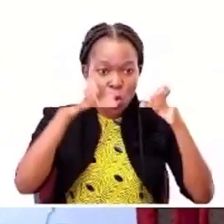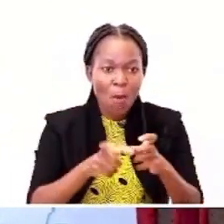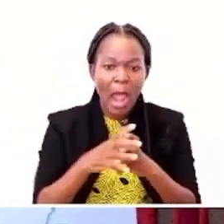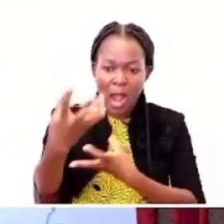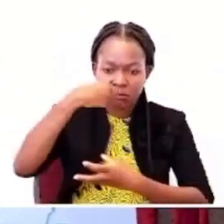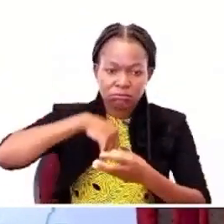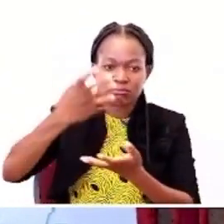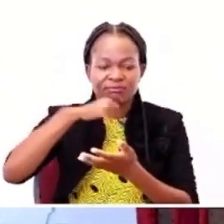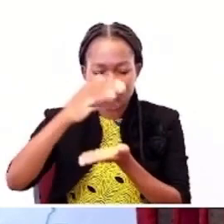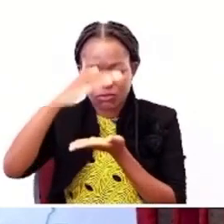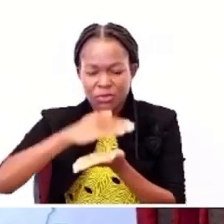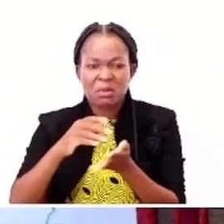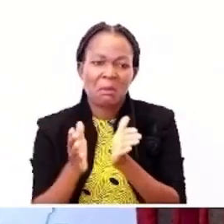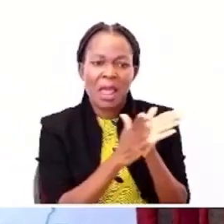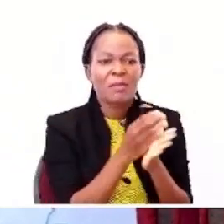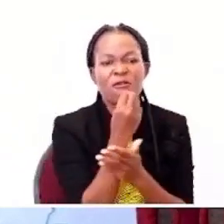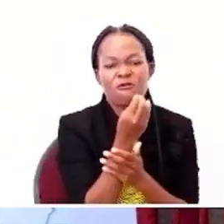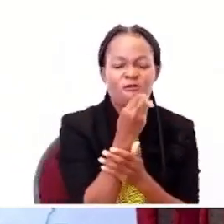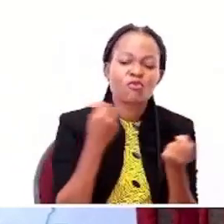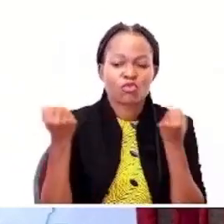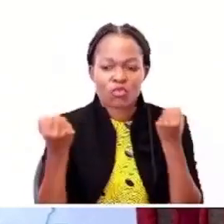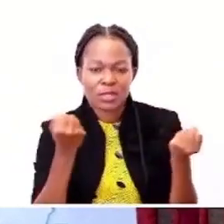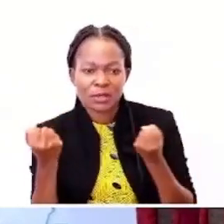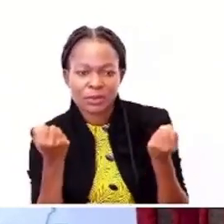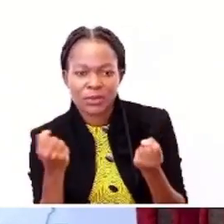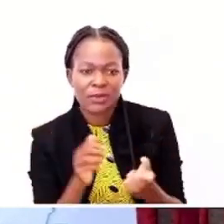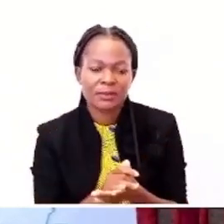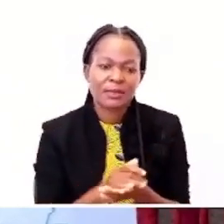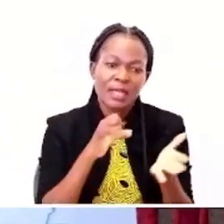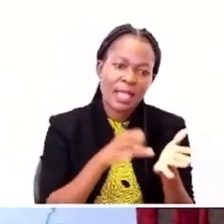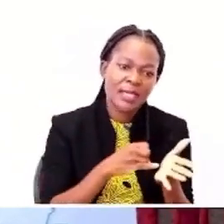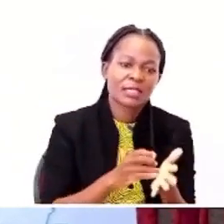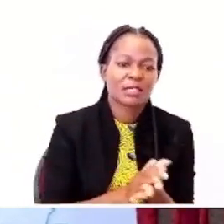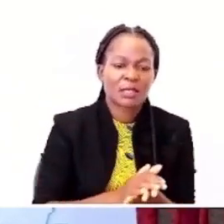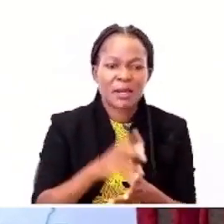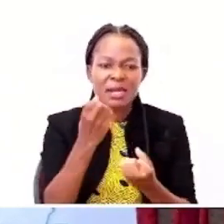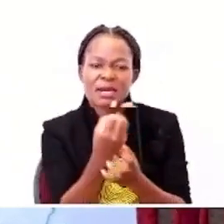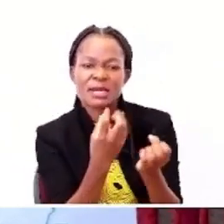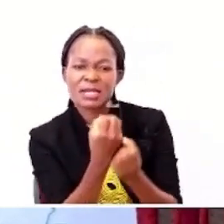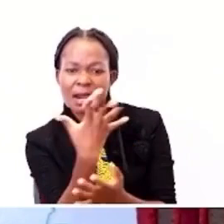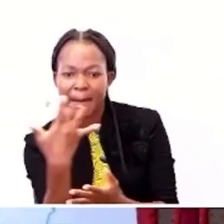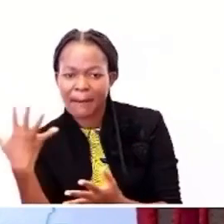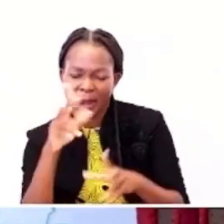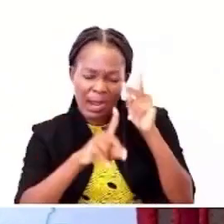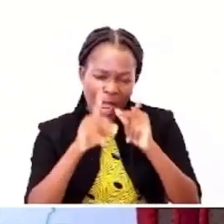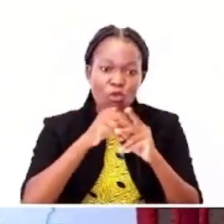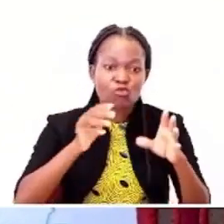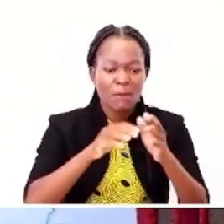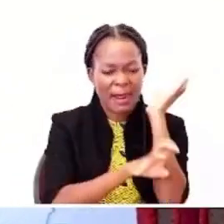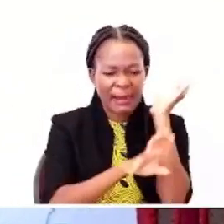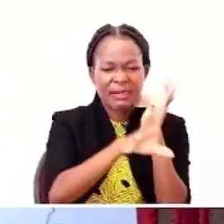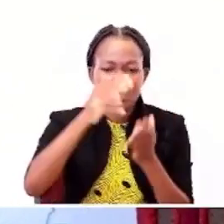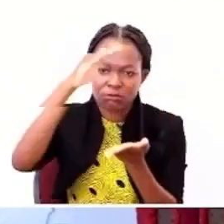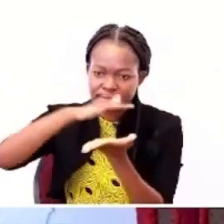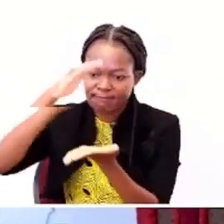terms of food, in terms of transport, and the population at large. So in terms of engendering